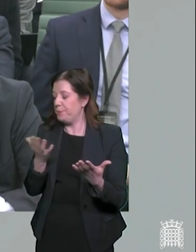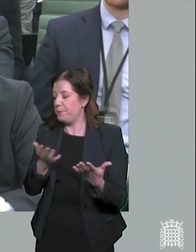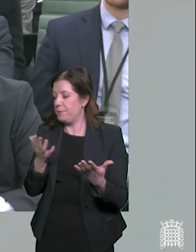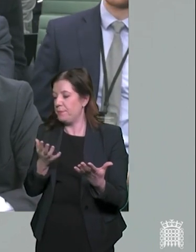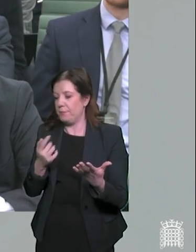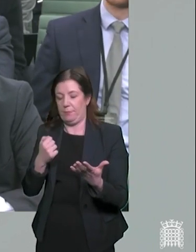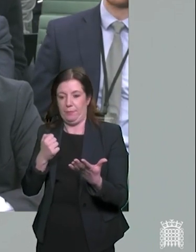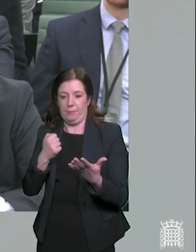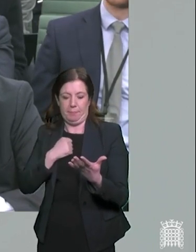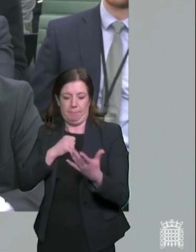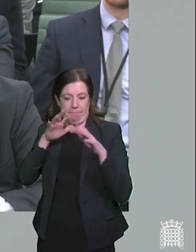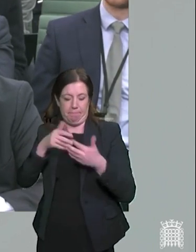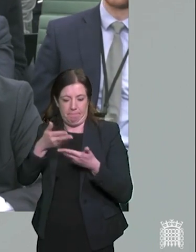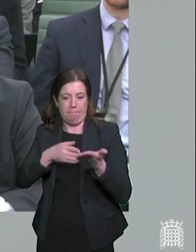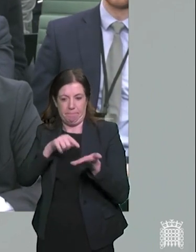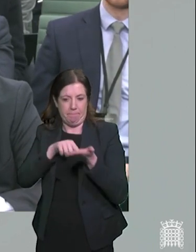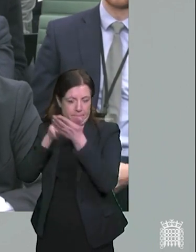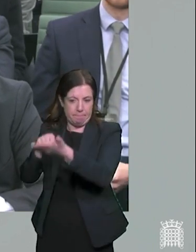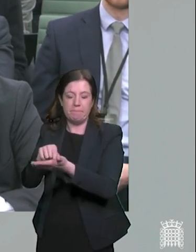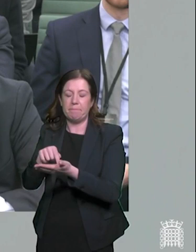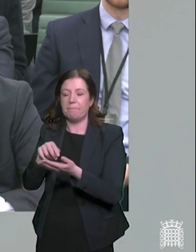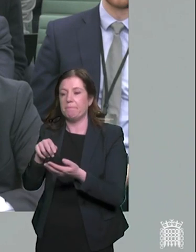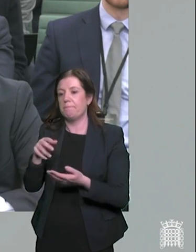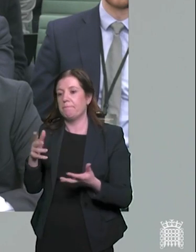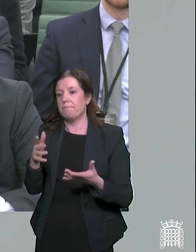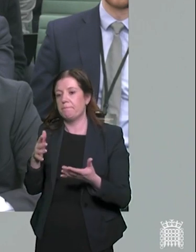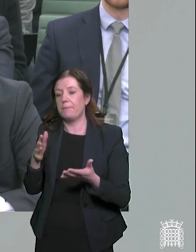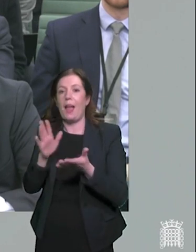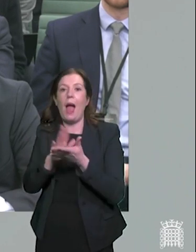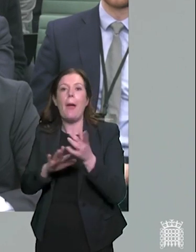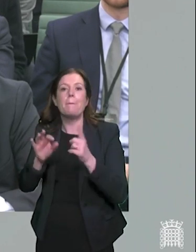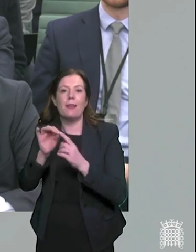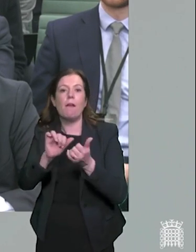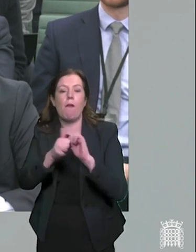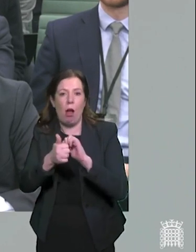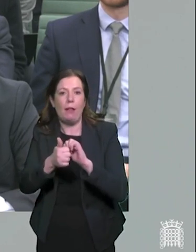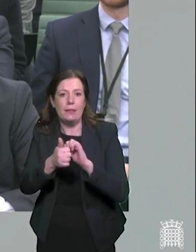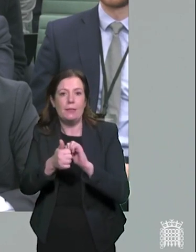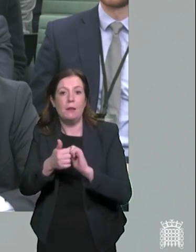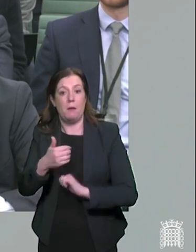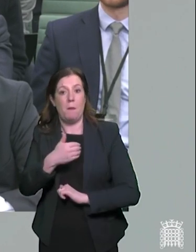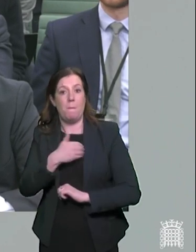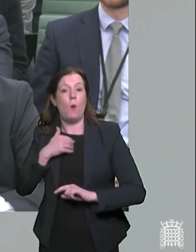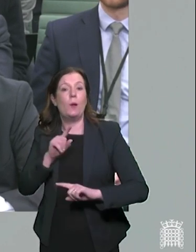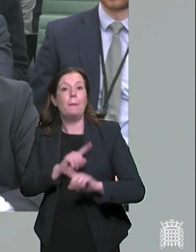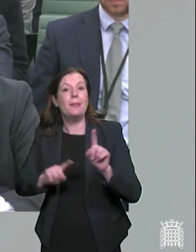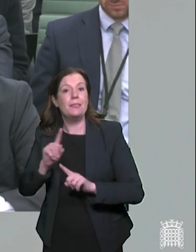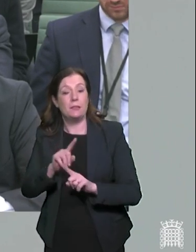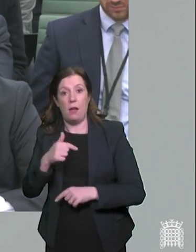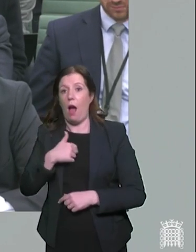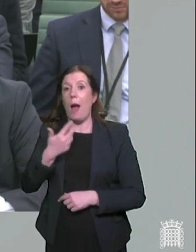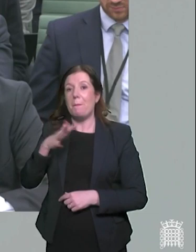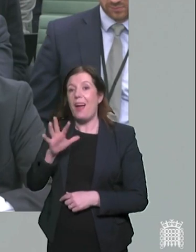my submission that at least a couple of MP colleagues remember from the morning meeting that I